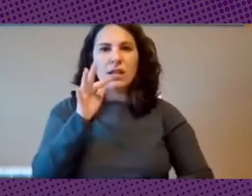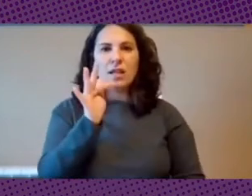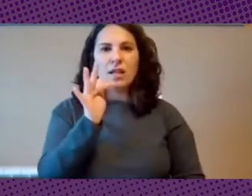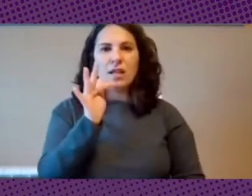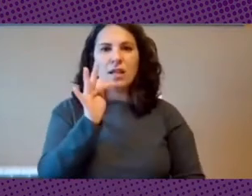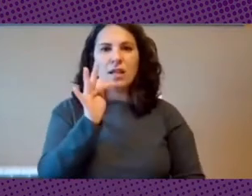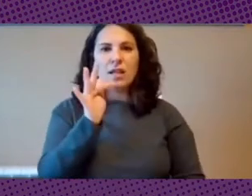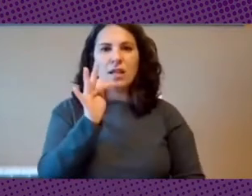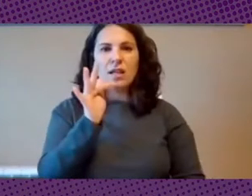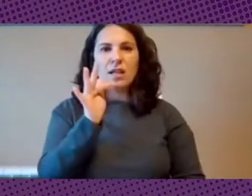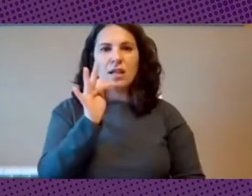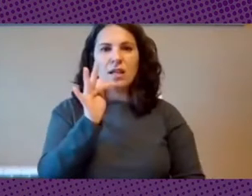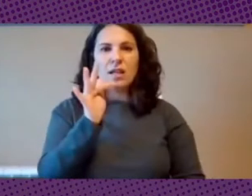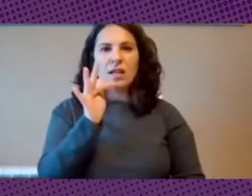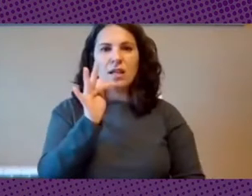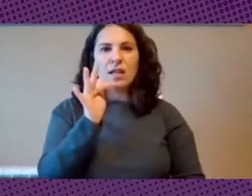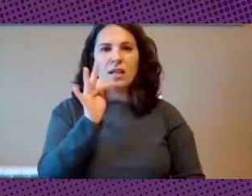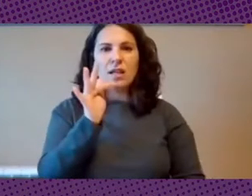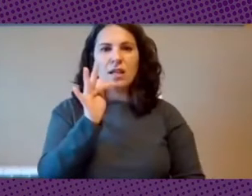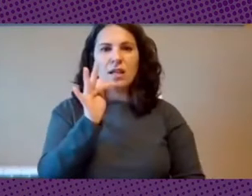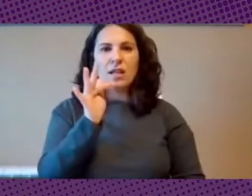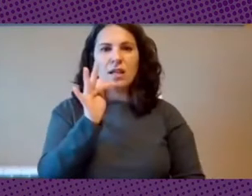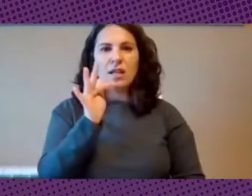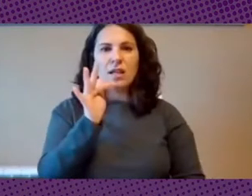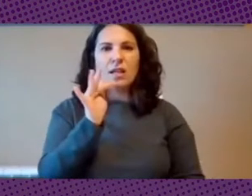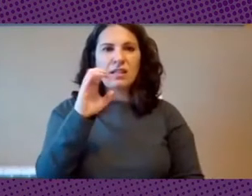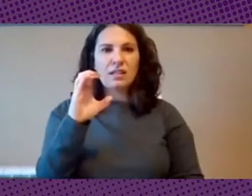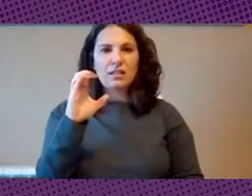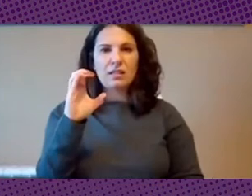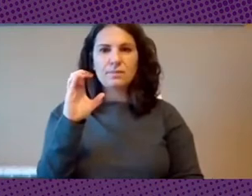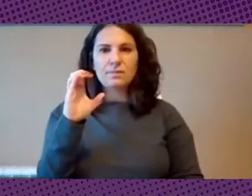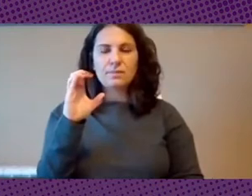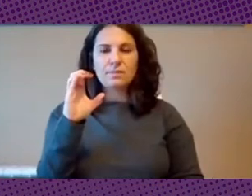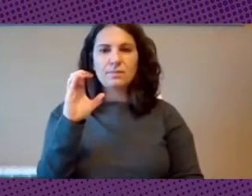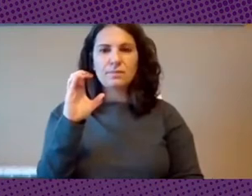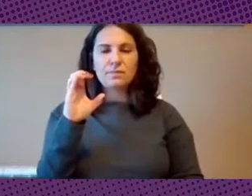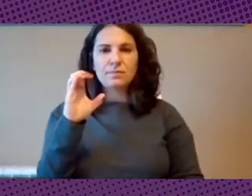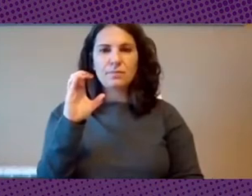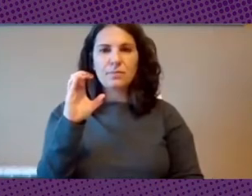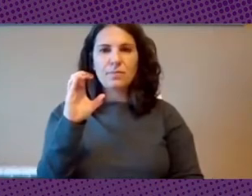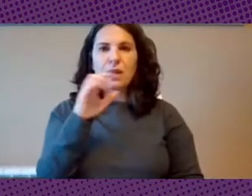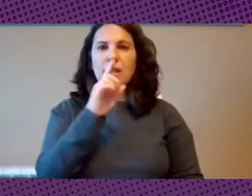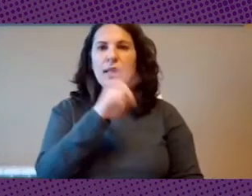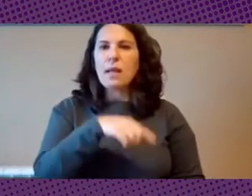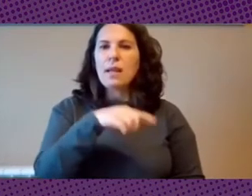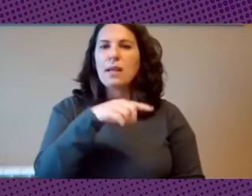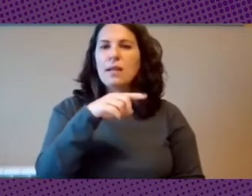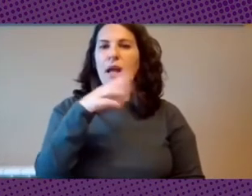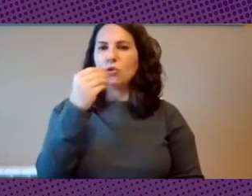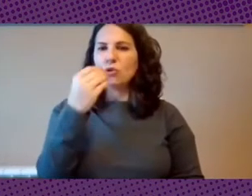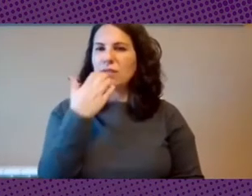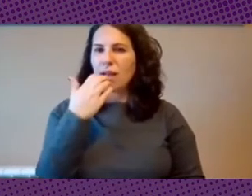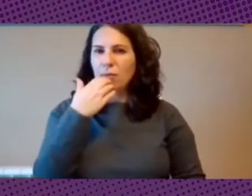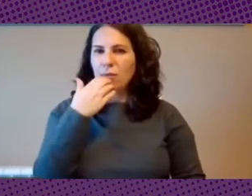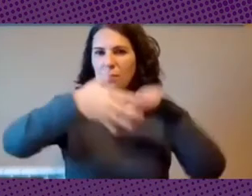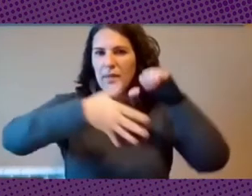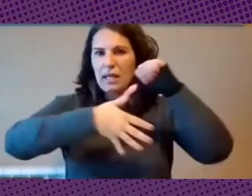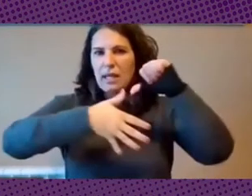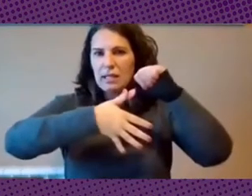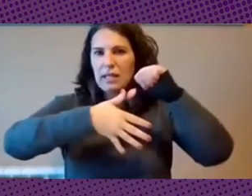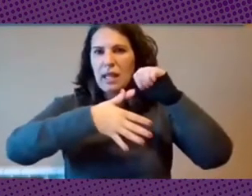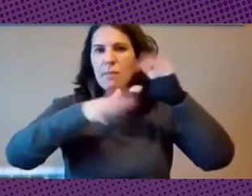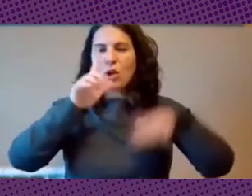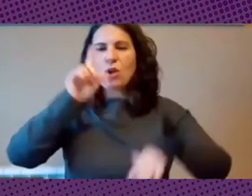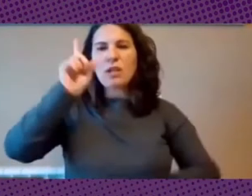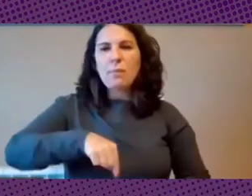And I'm giving you here. I tried to find examples from Latin America, but I think examples from Africa are more interesting in the sense